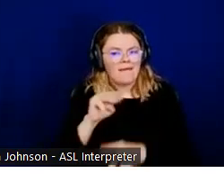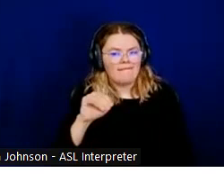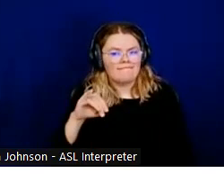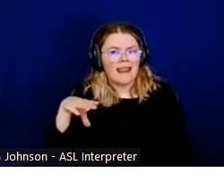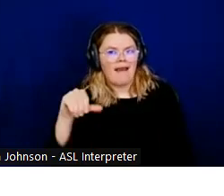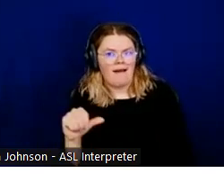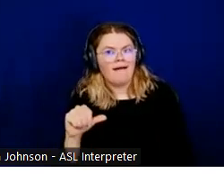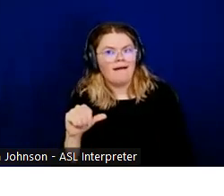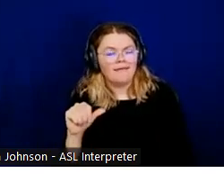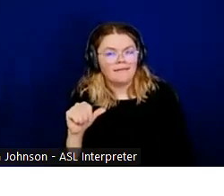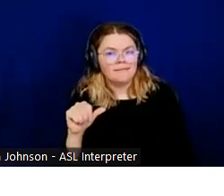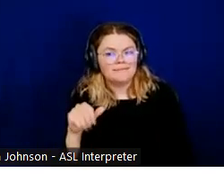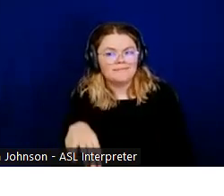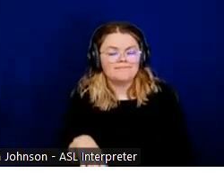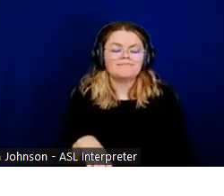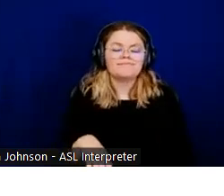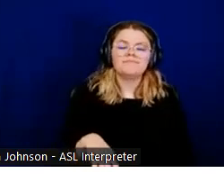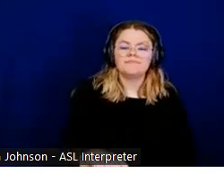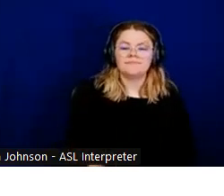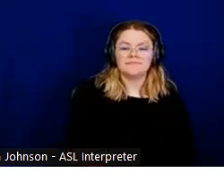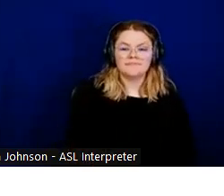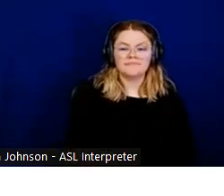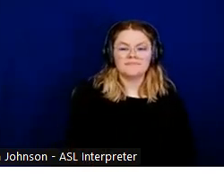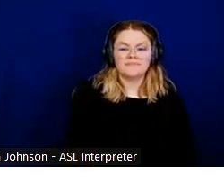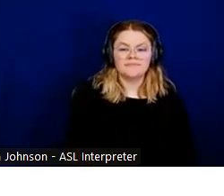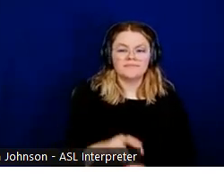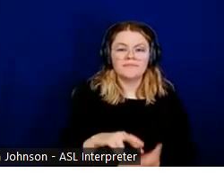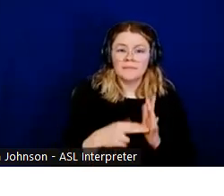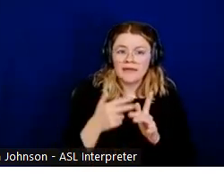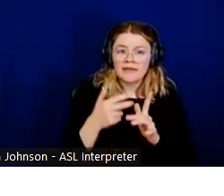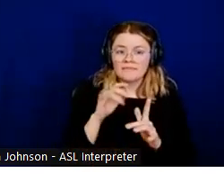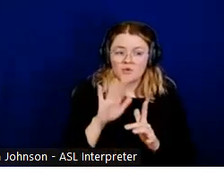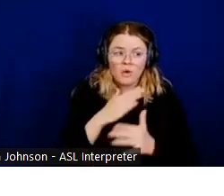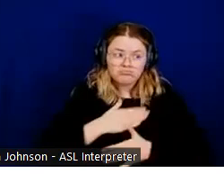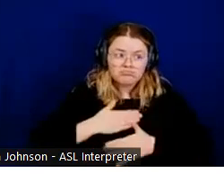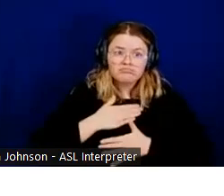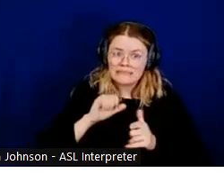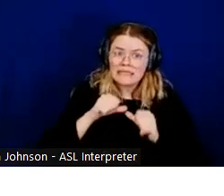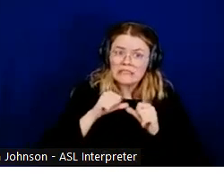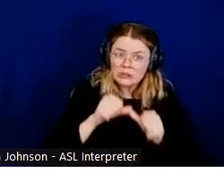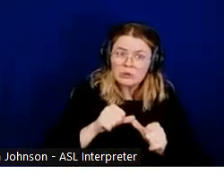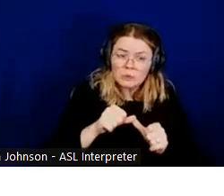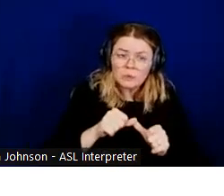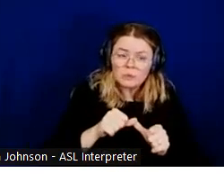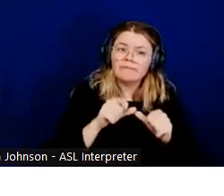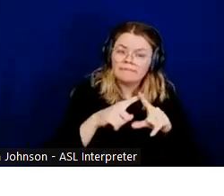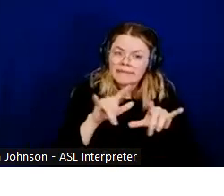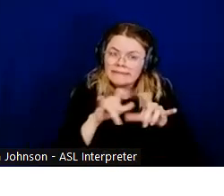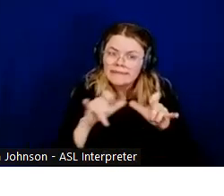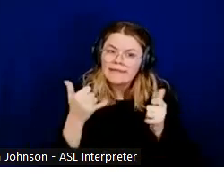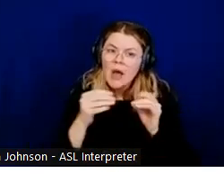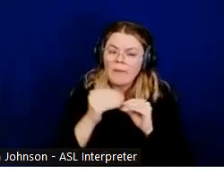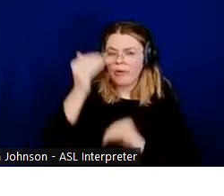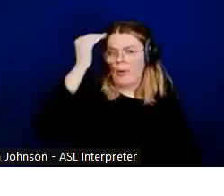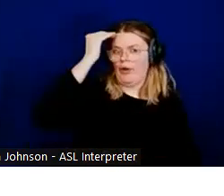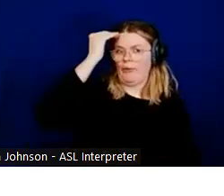that you like, but you can also start to expand and explore your interests, because the media can be very